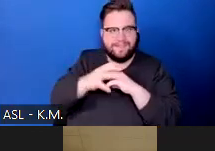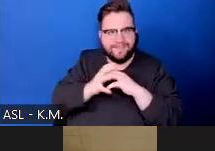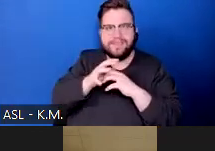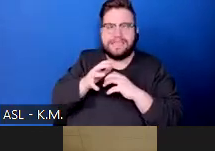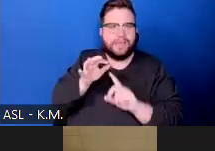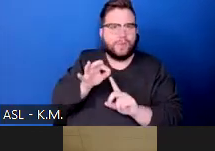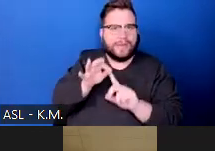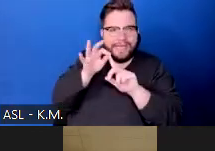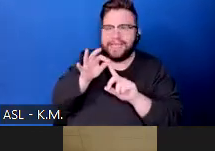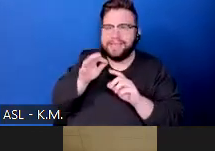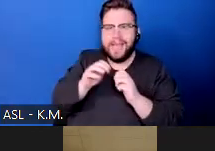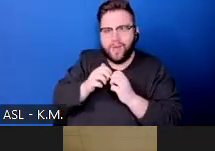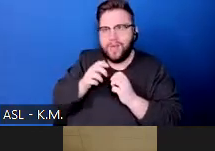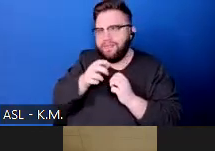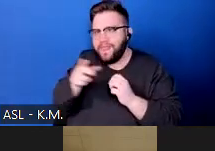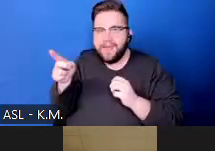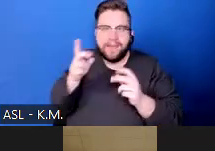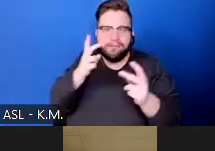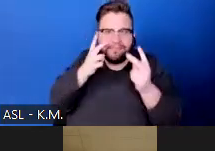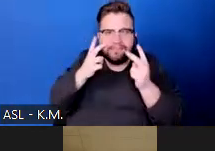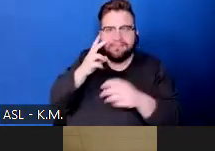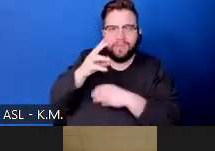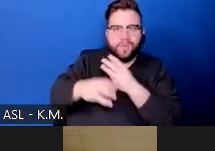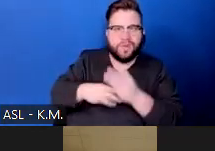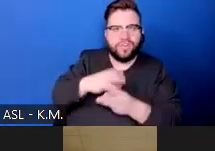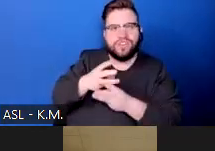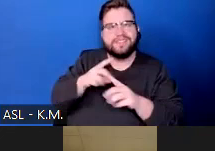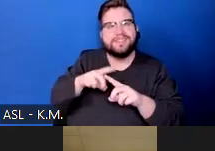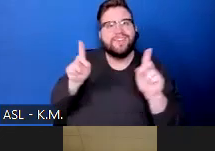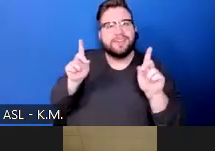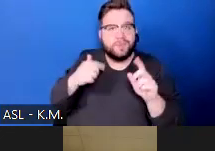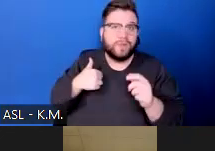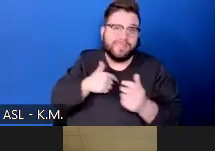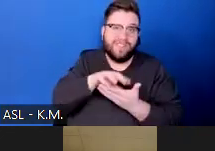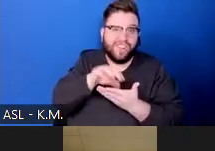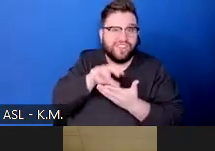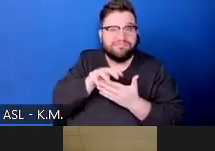unique individually, we actually can learn a lot from them too.